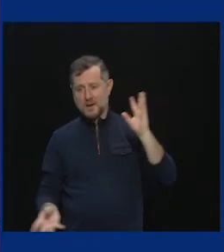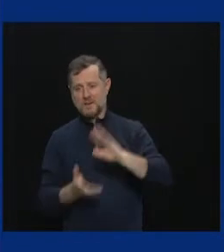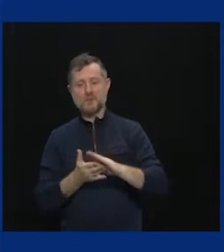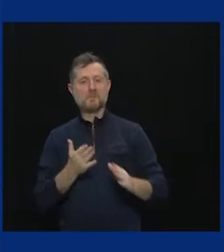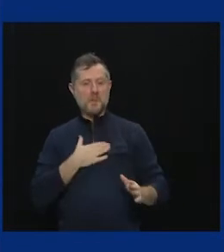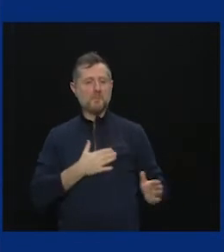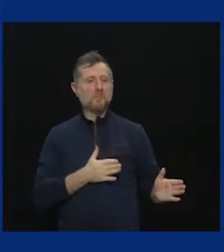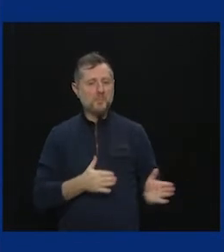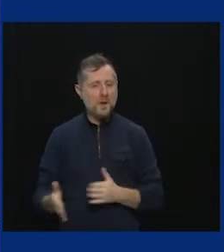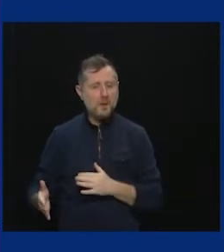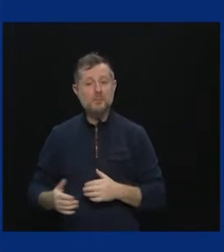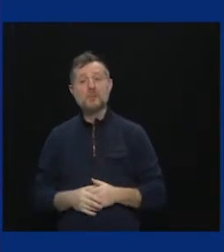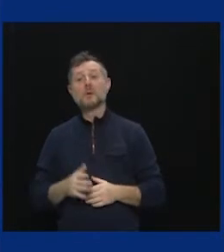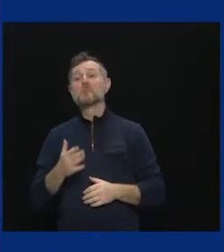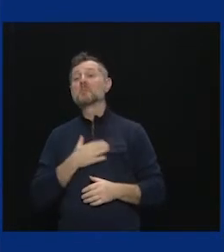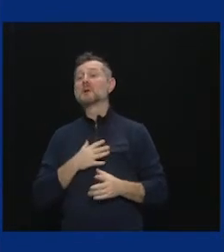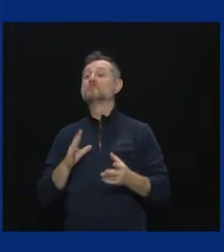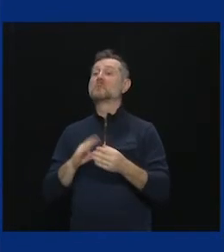finally is,